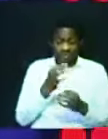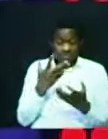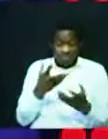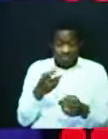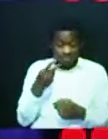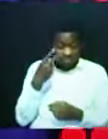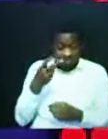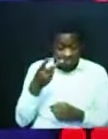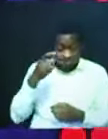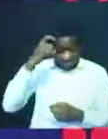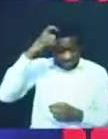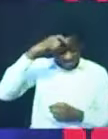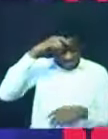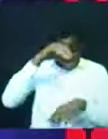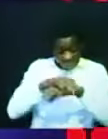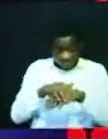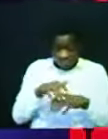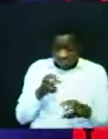them